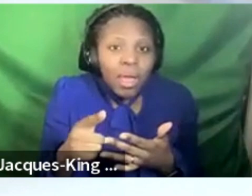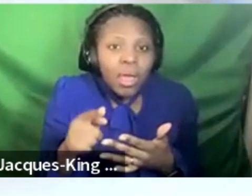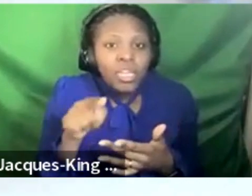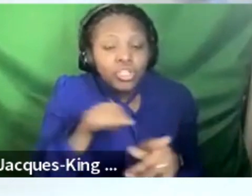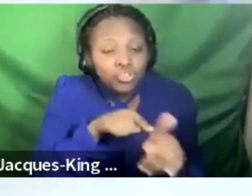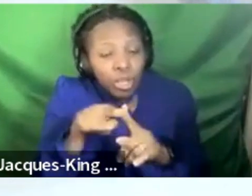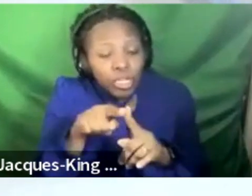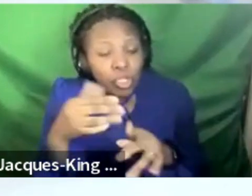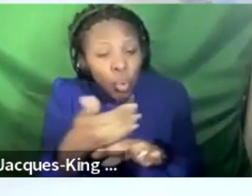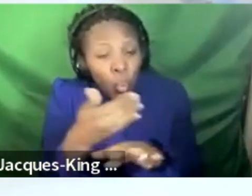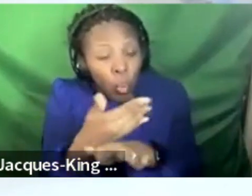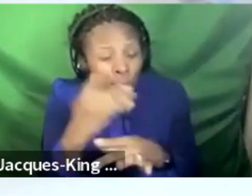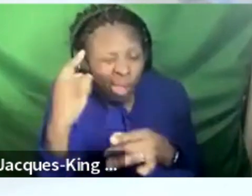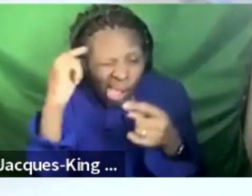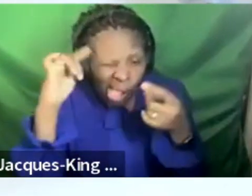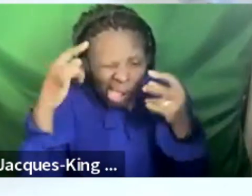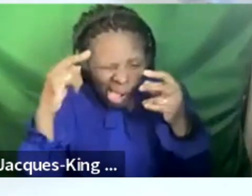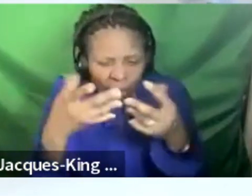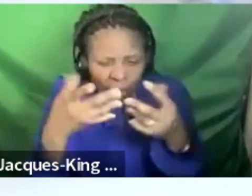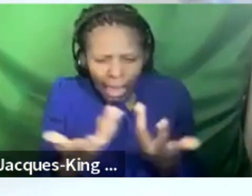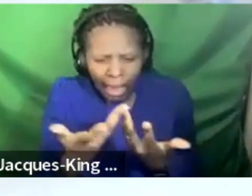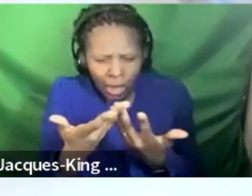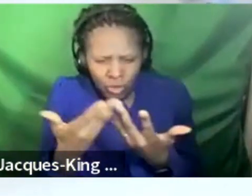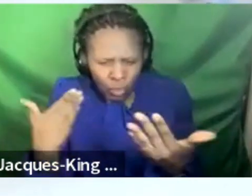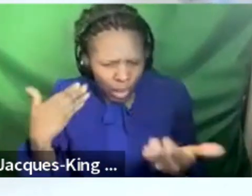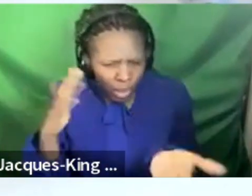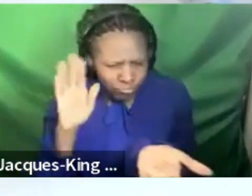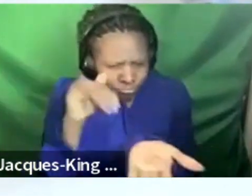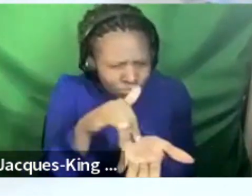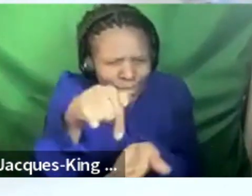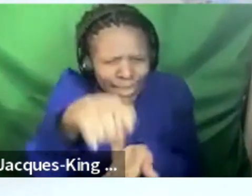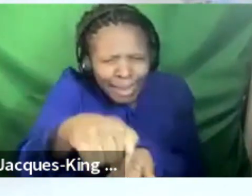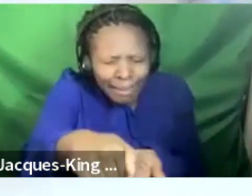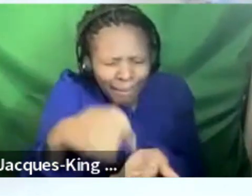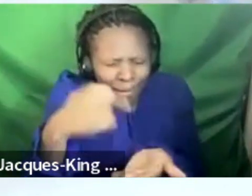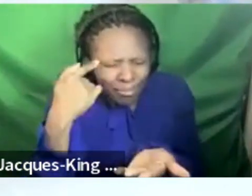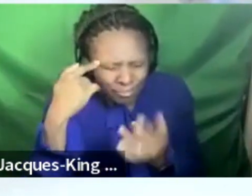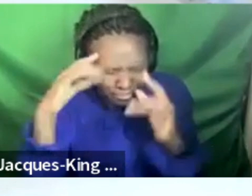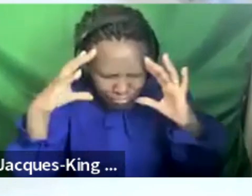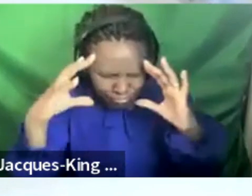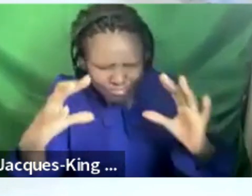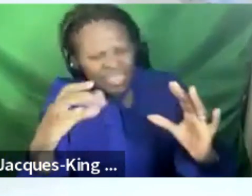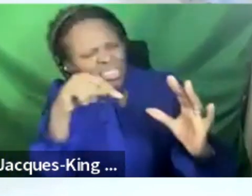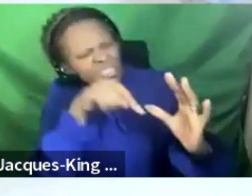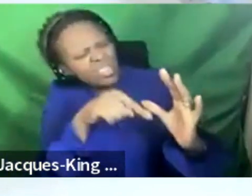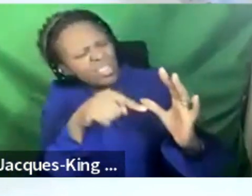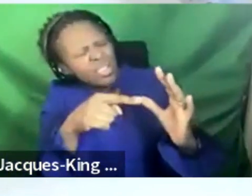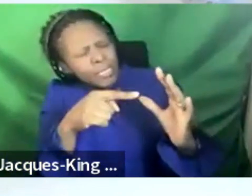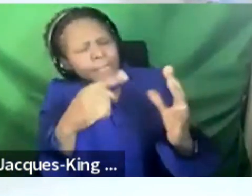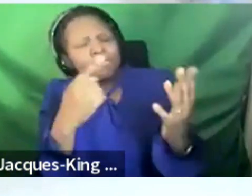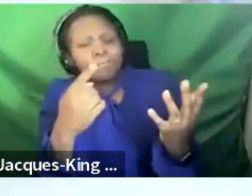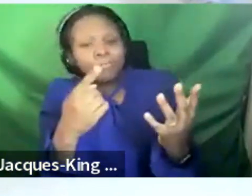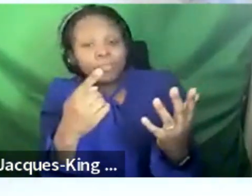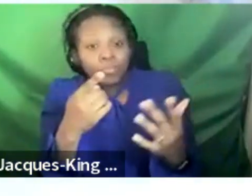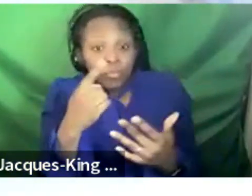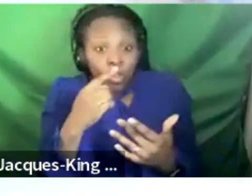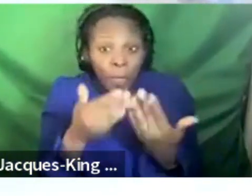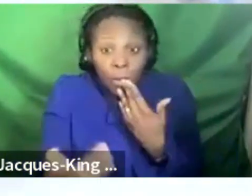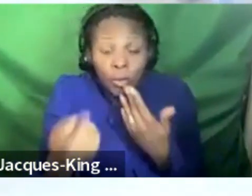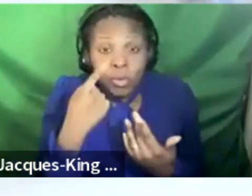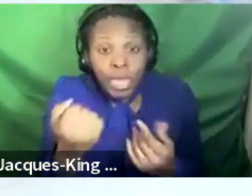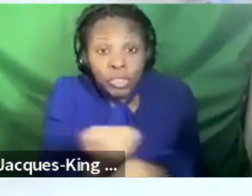mind traps that you're trying to work through. Like, how'd I get here? So the more you can do that with the characters, the more